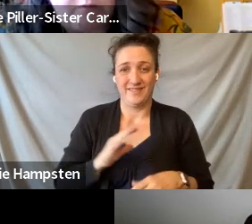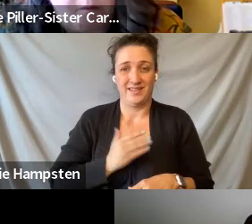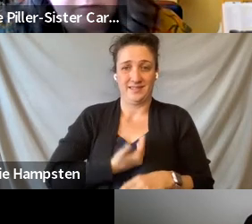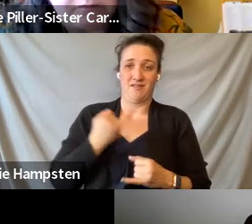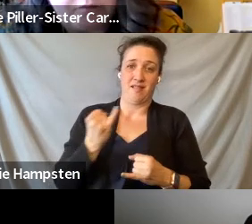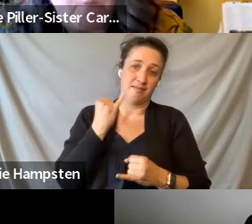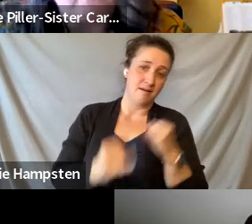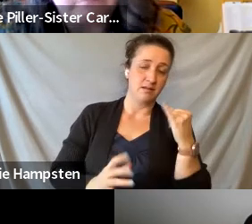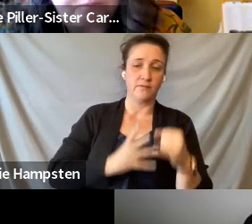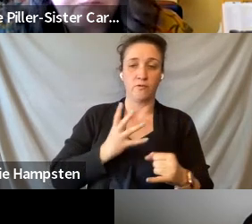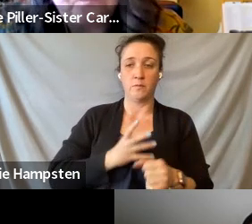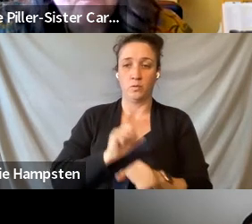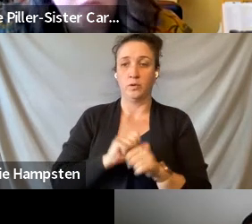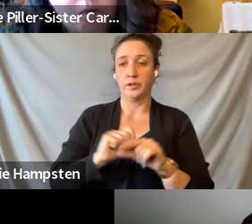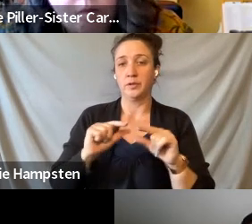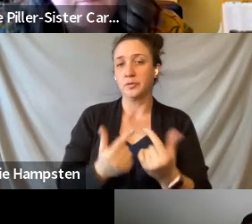group.